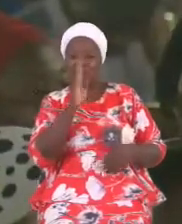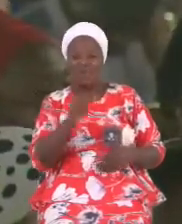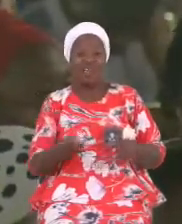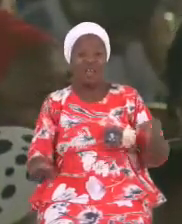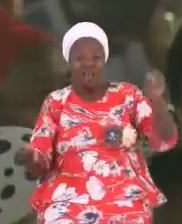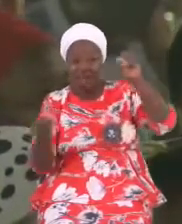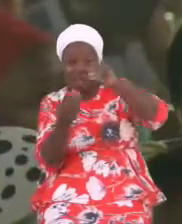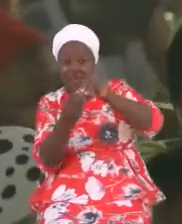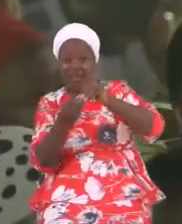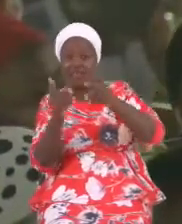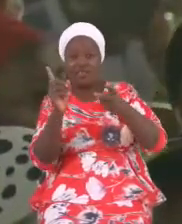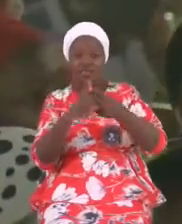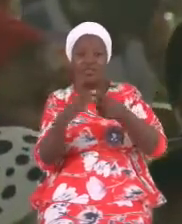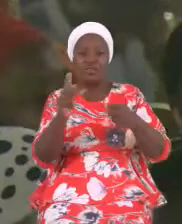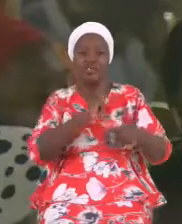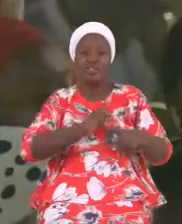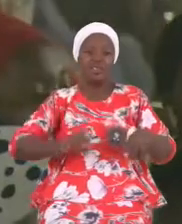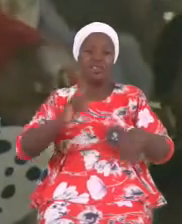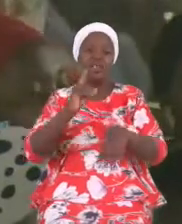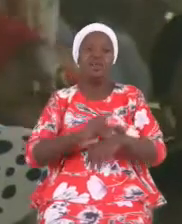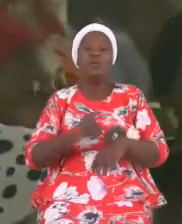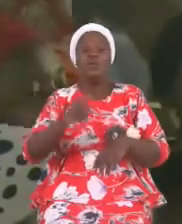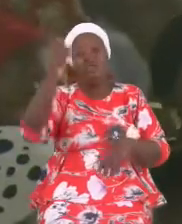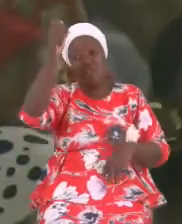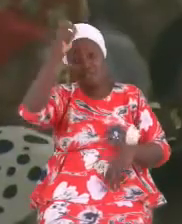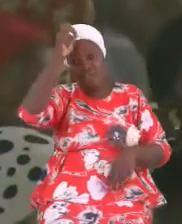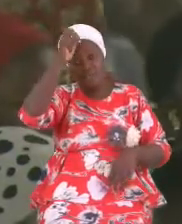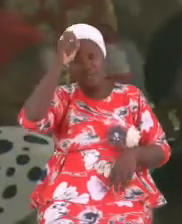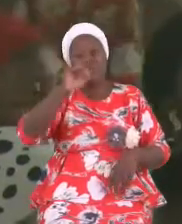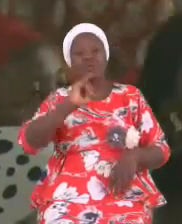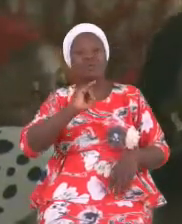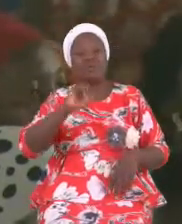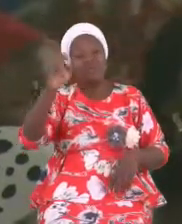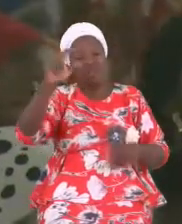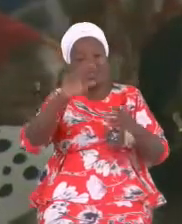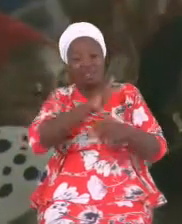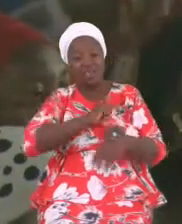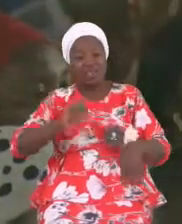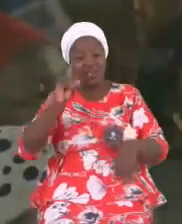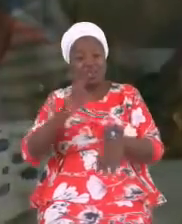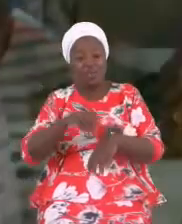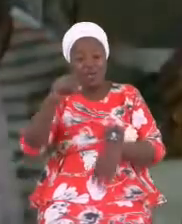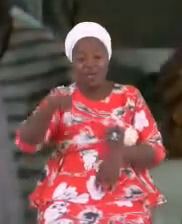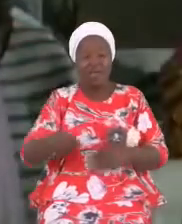kingdom. Satan's kingdom is being depopulated.